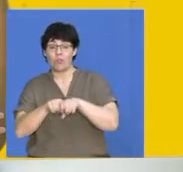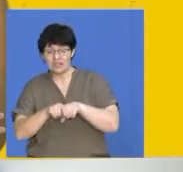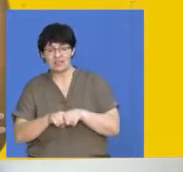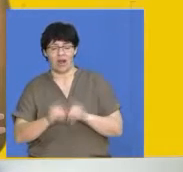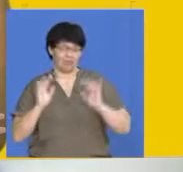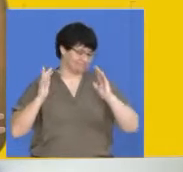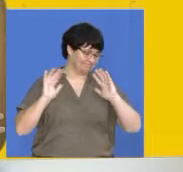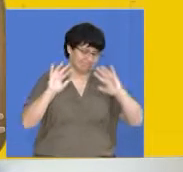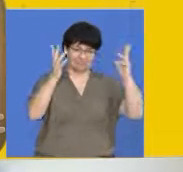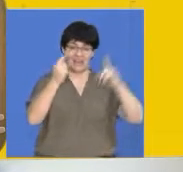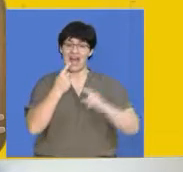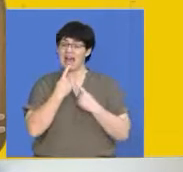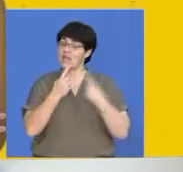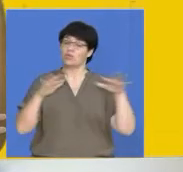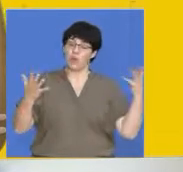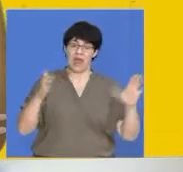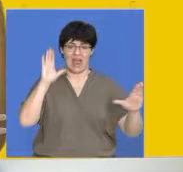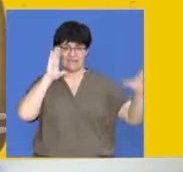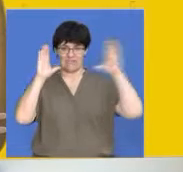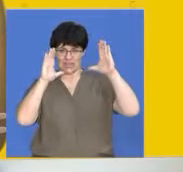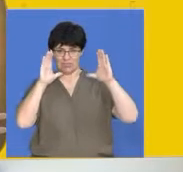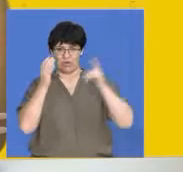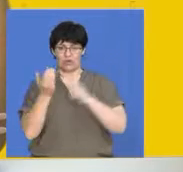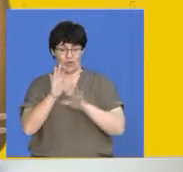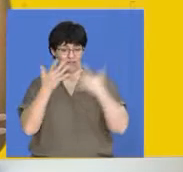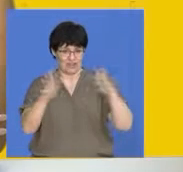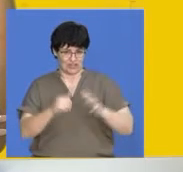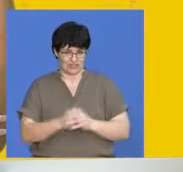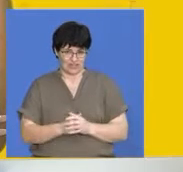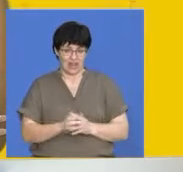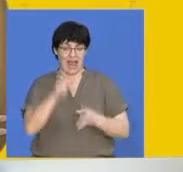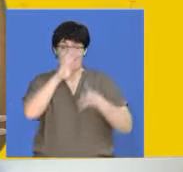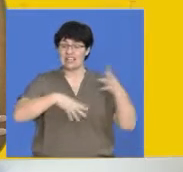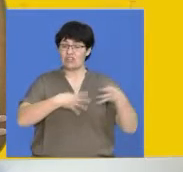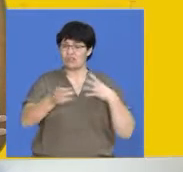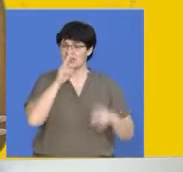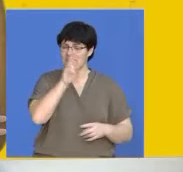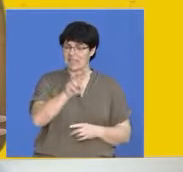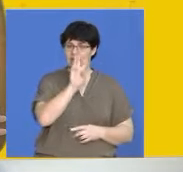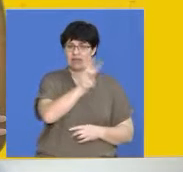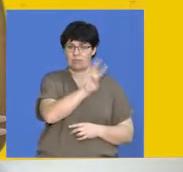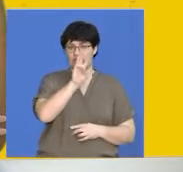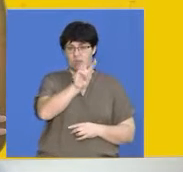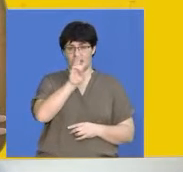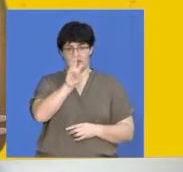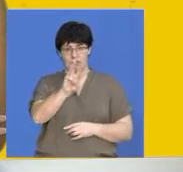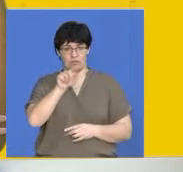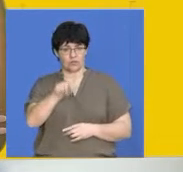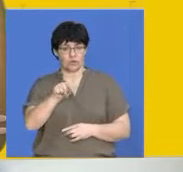winners who will be announced on Facebook after the show. For our schedule, check out